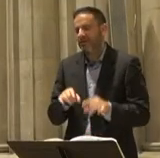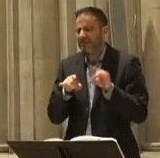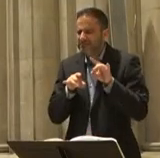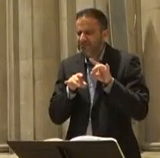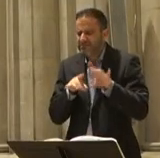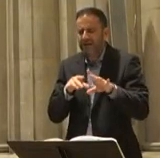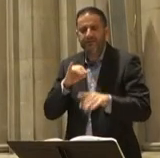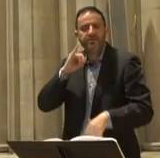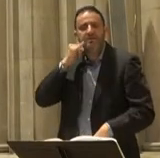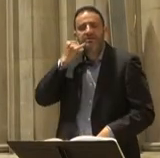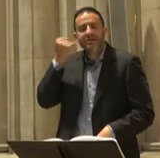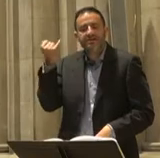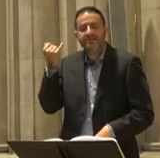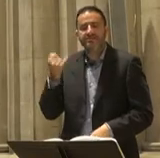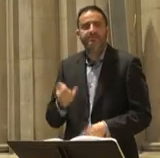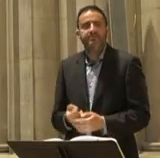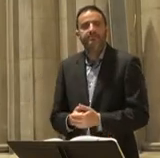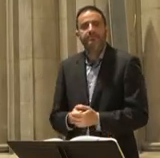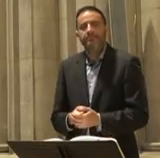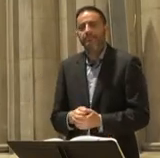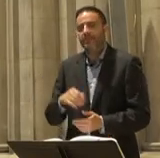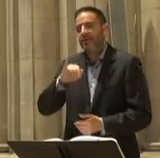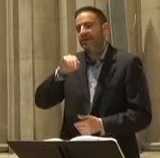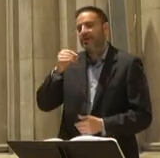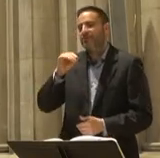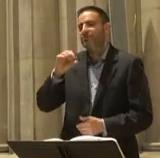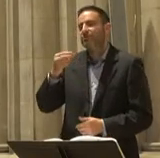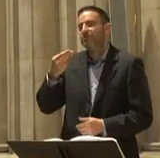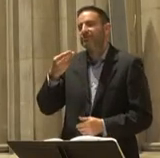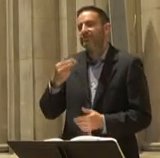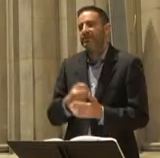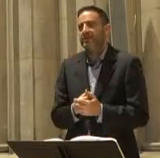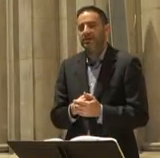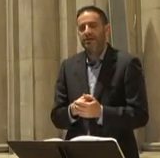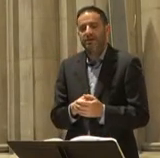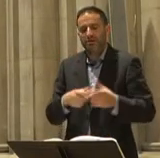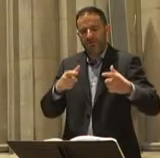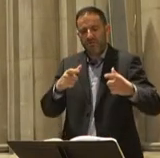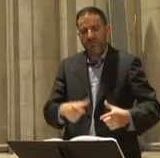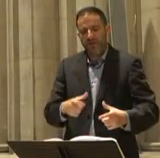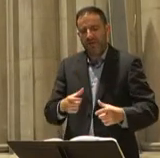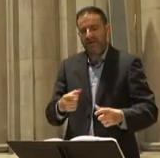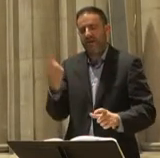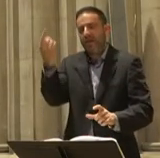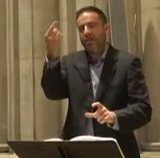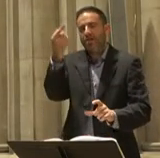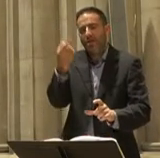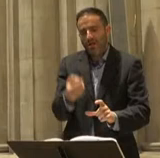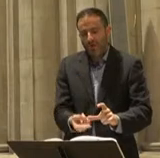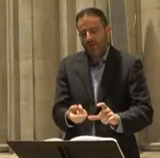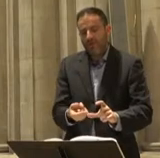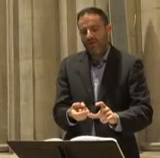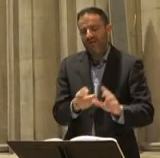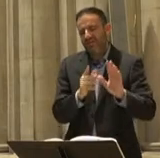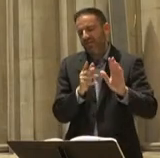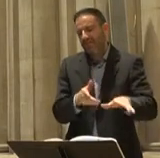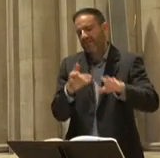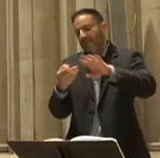jealousy. And Joseph, they throw into a pit, and leave him for